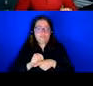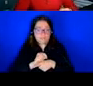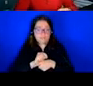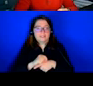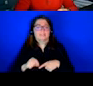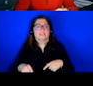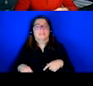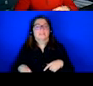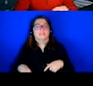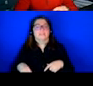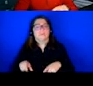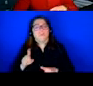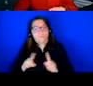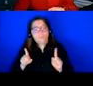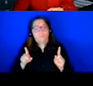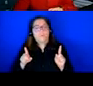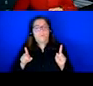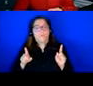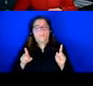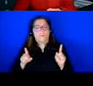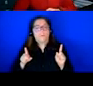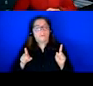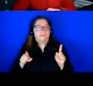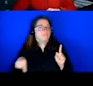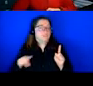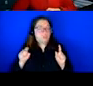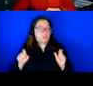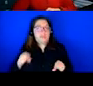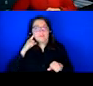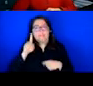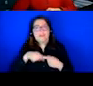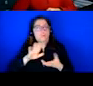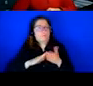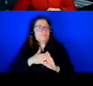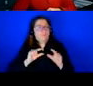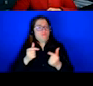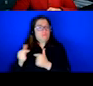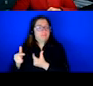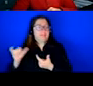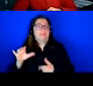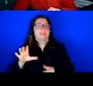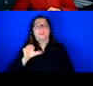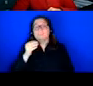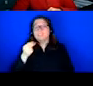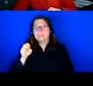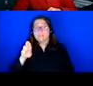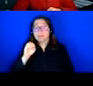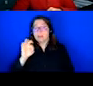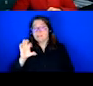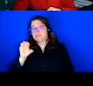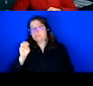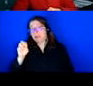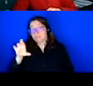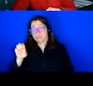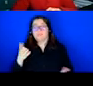You could think about like what other groups in your community. So I know, the Chamber of Commerce could be a great resource to kind of